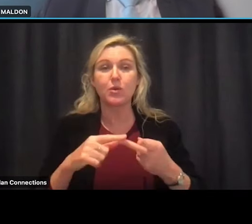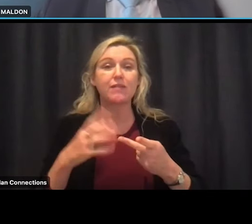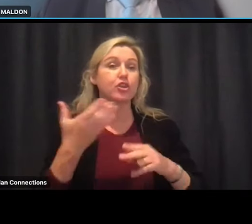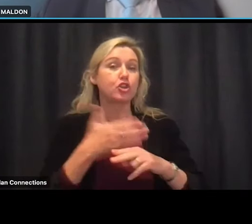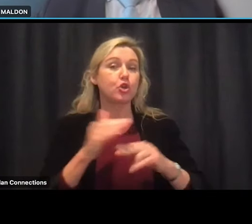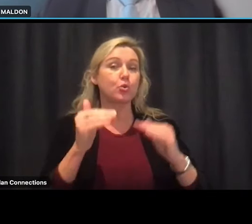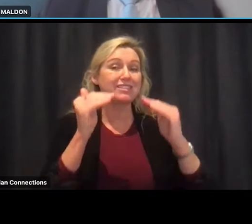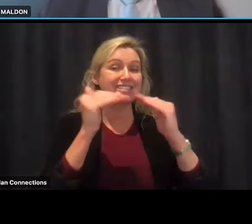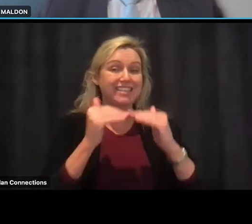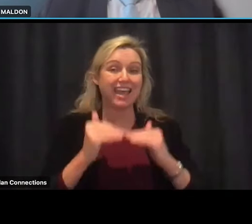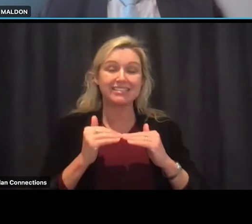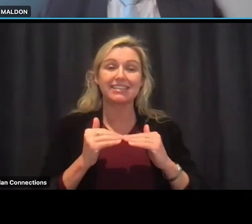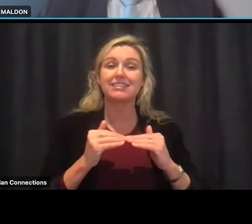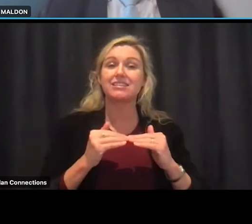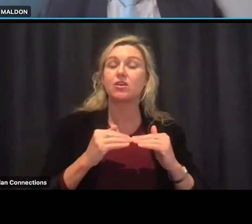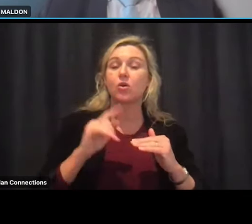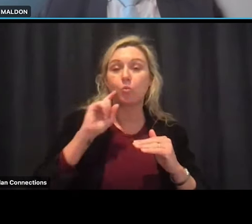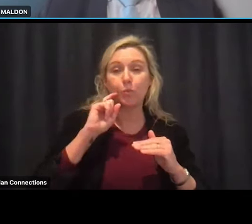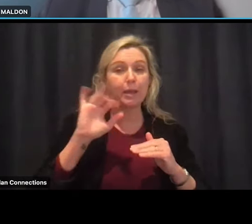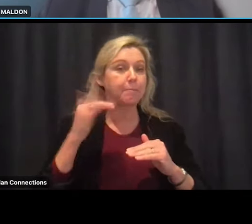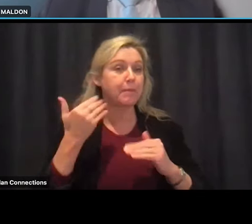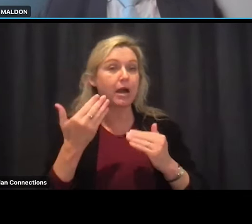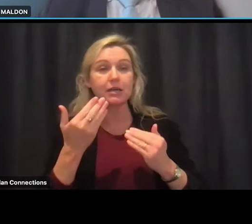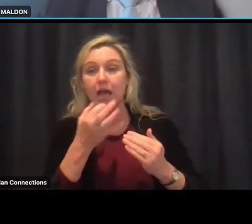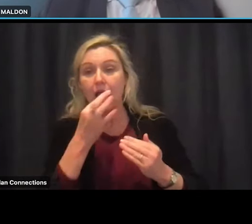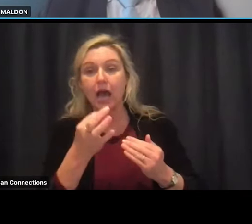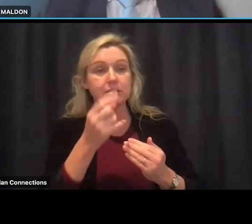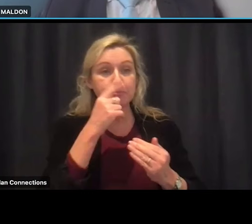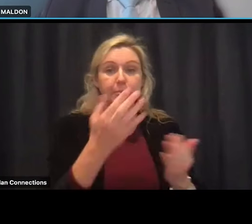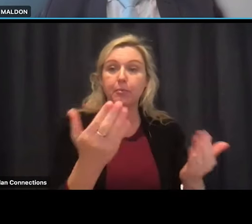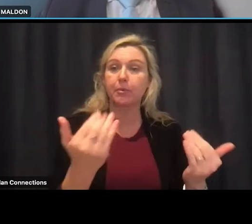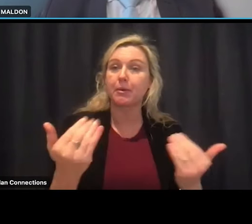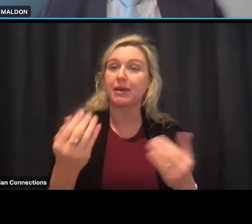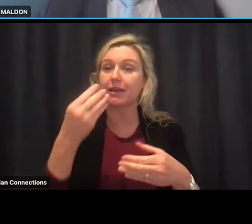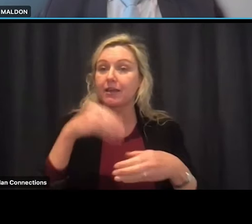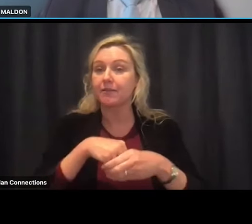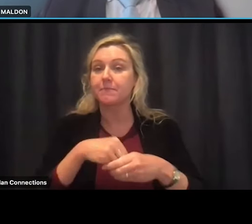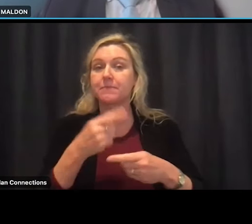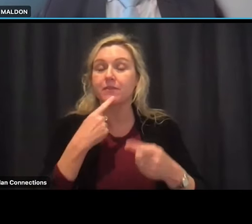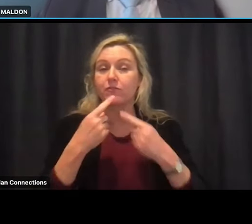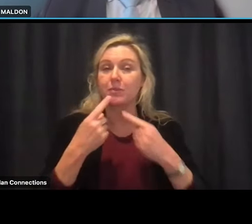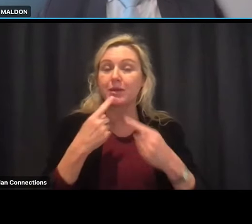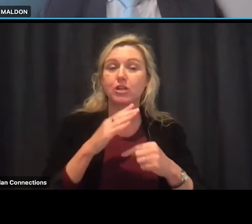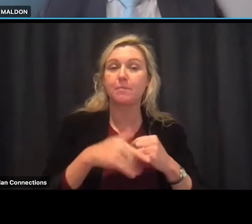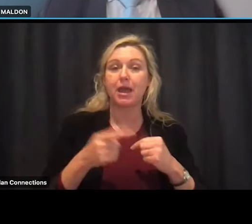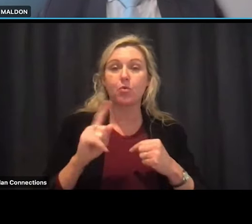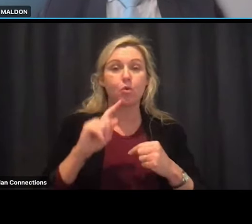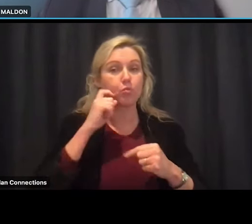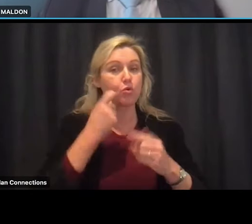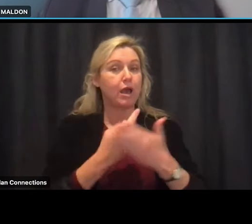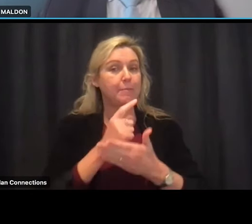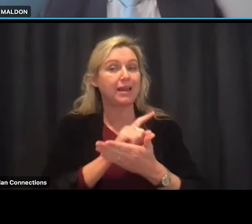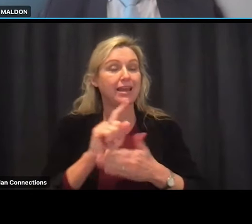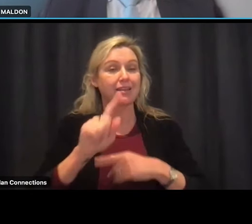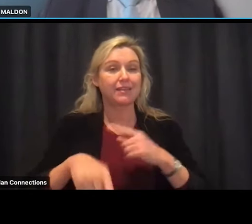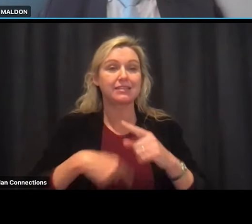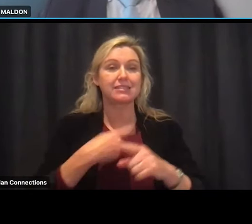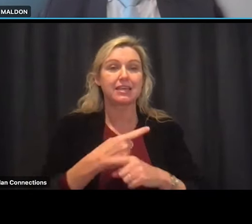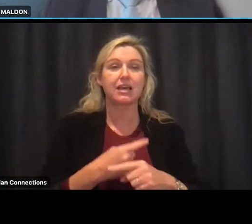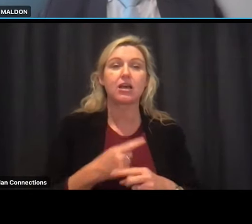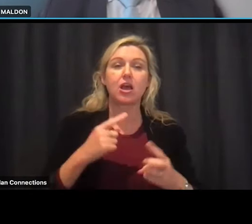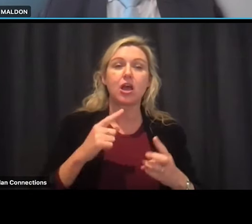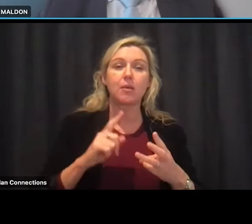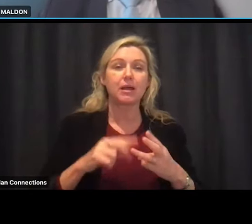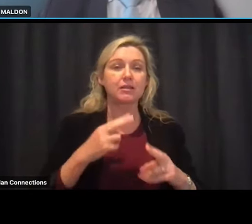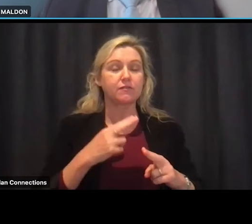expect to be undertaking public consultation as part of the urgent review of standards later this year. What consumer experience interviews, where we'll ask 20%